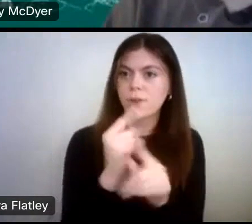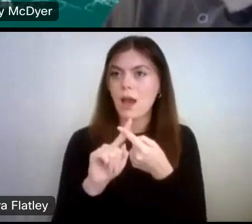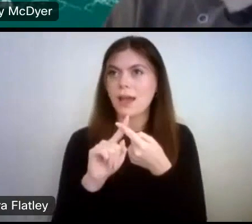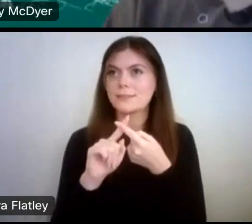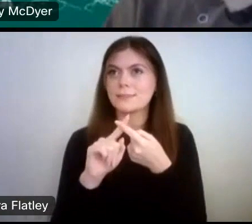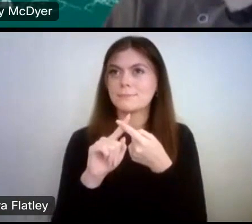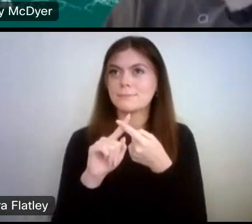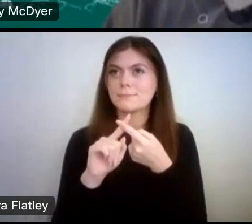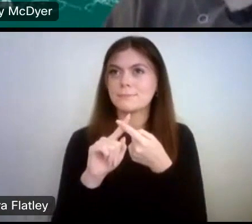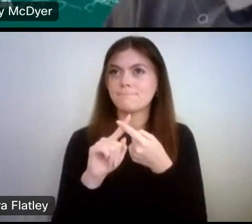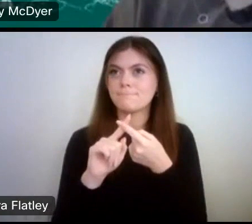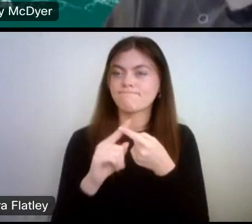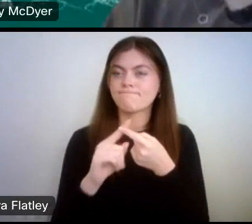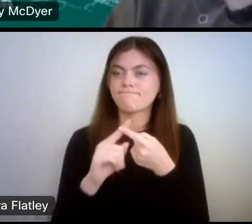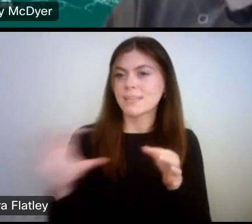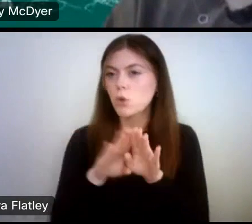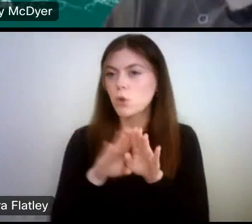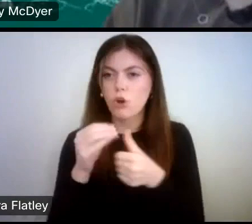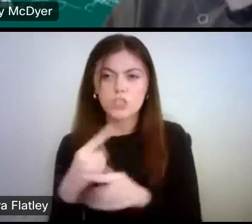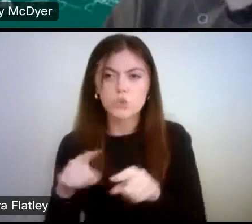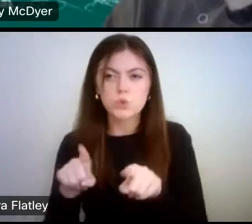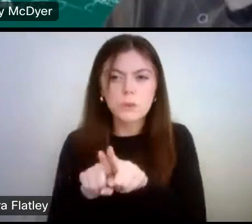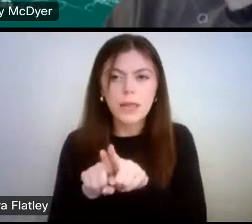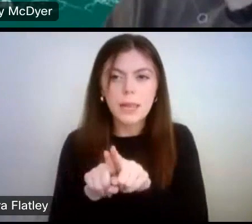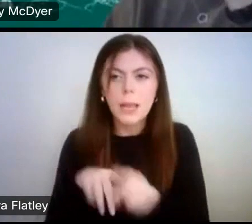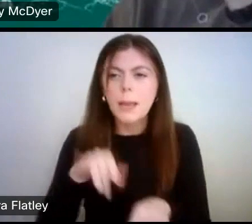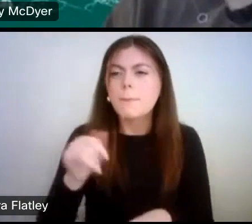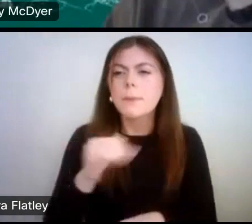incidents. Does anybody else want to?